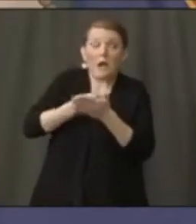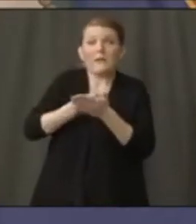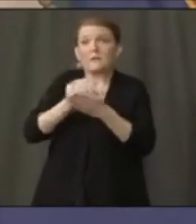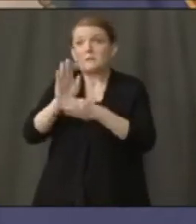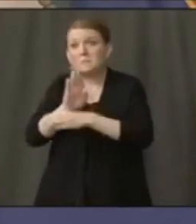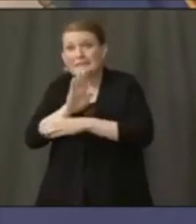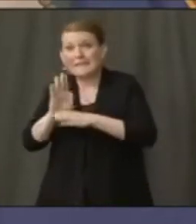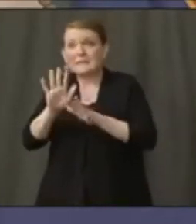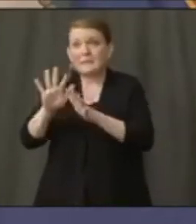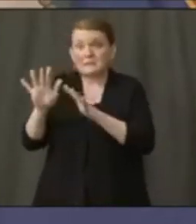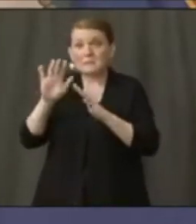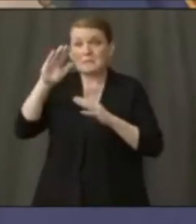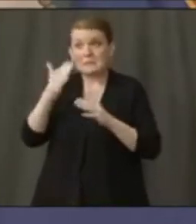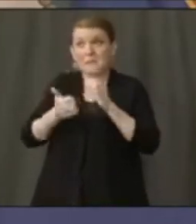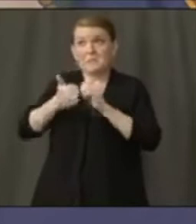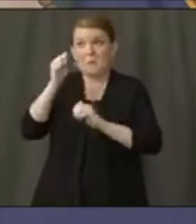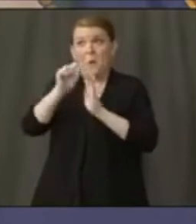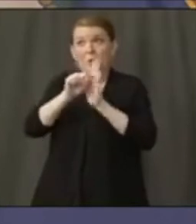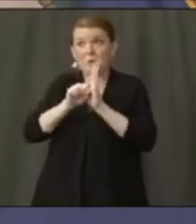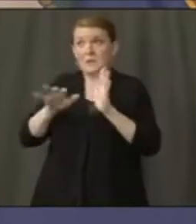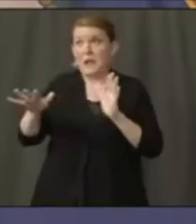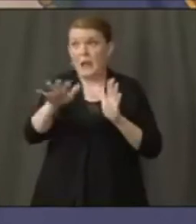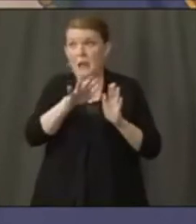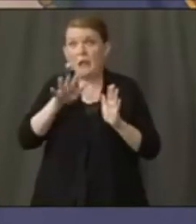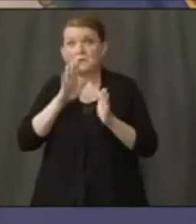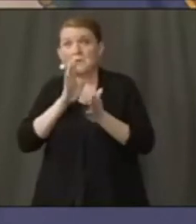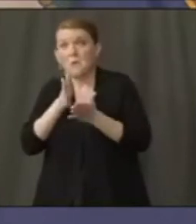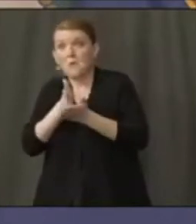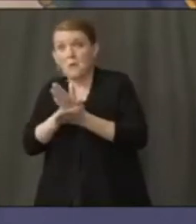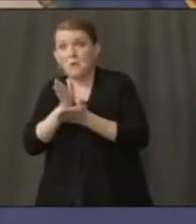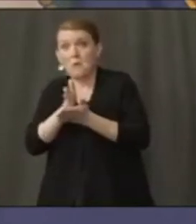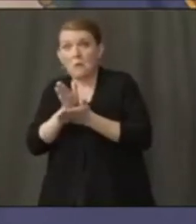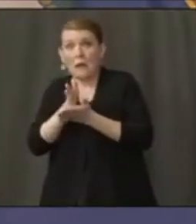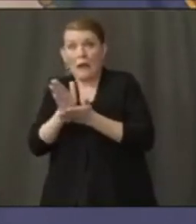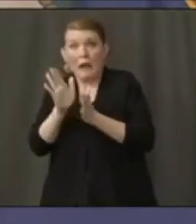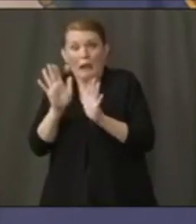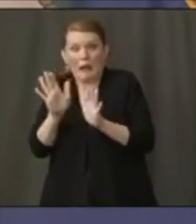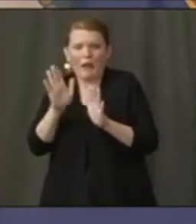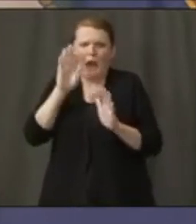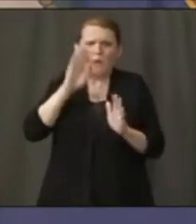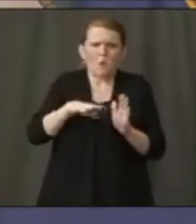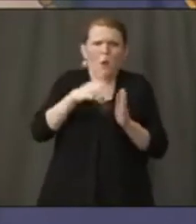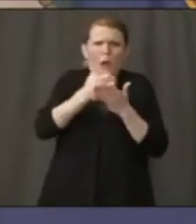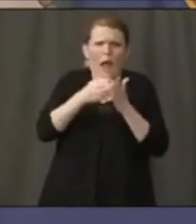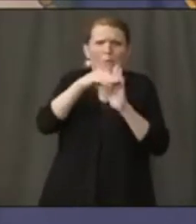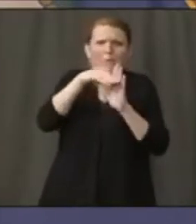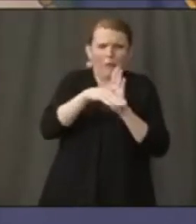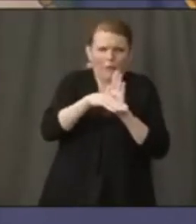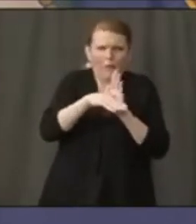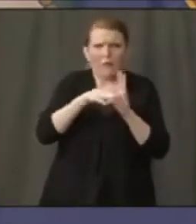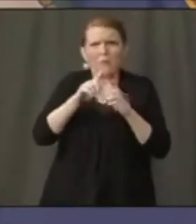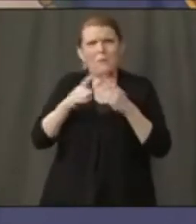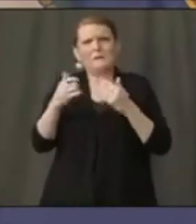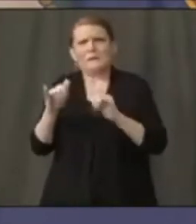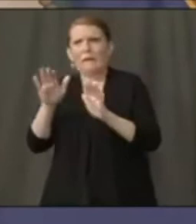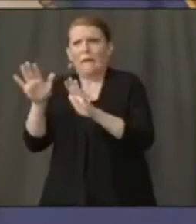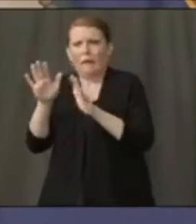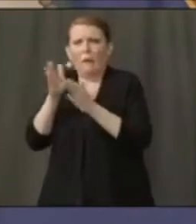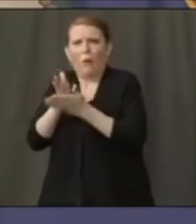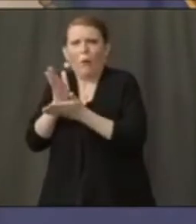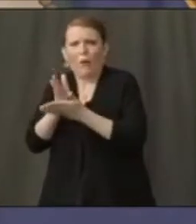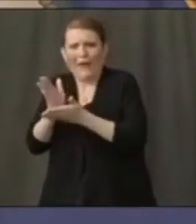of a normal recession. But this was no normal recession. As you know, our unemployment claims spiked up